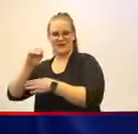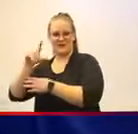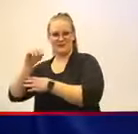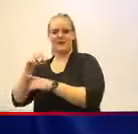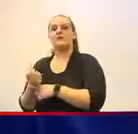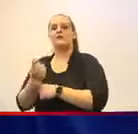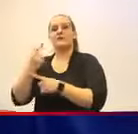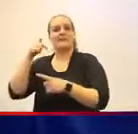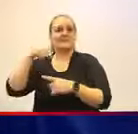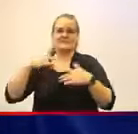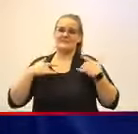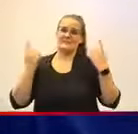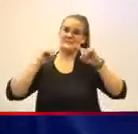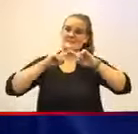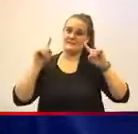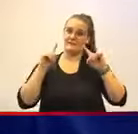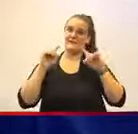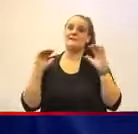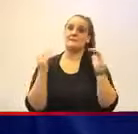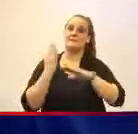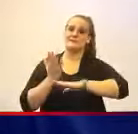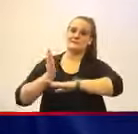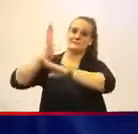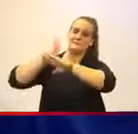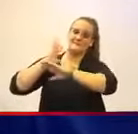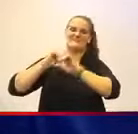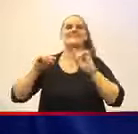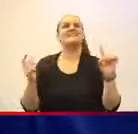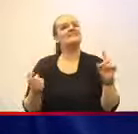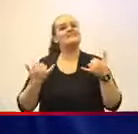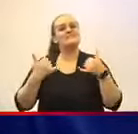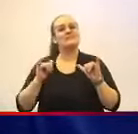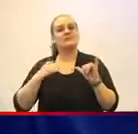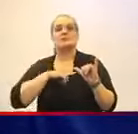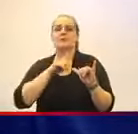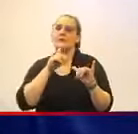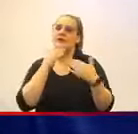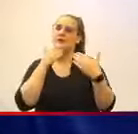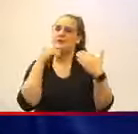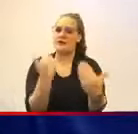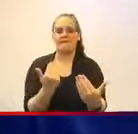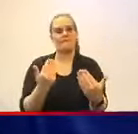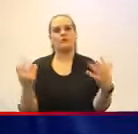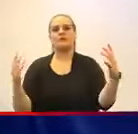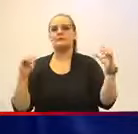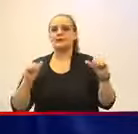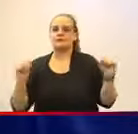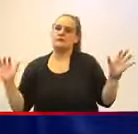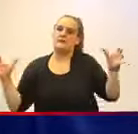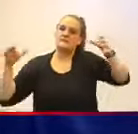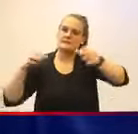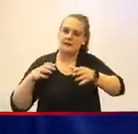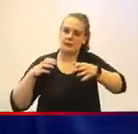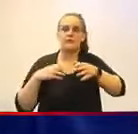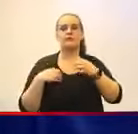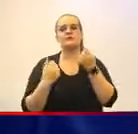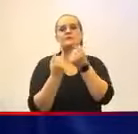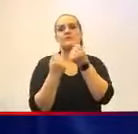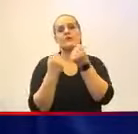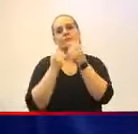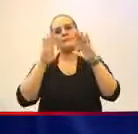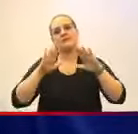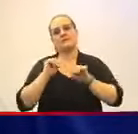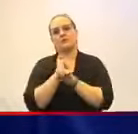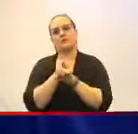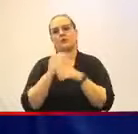for you than years prior, but nevertheless, we're so grateful to come together in support of the incredible work here at